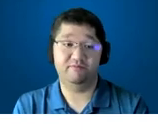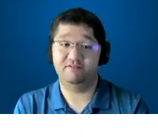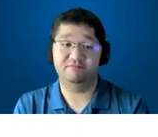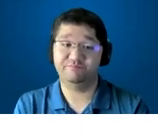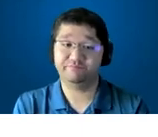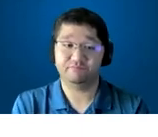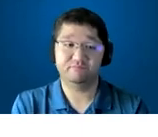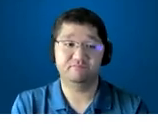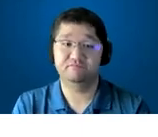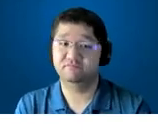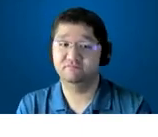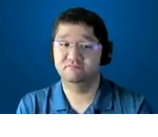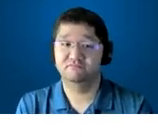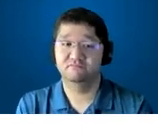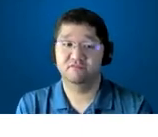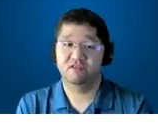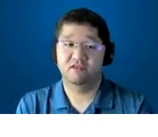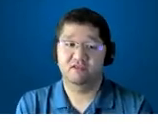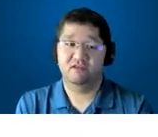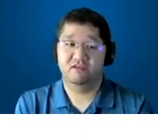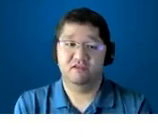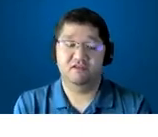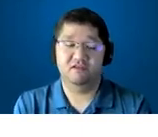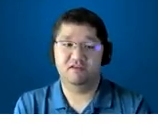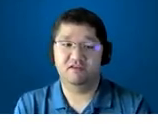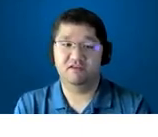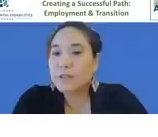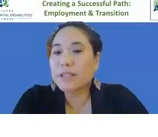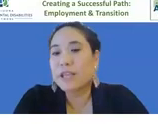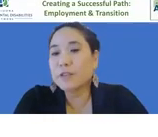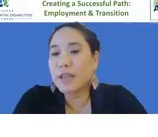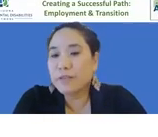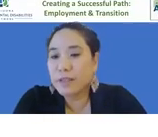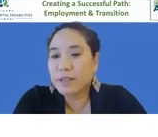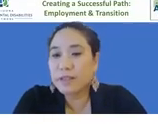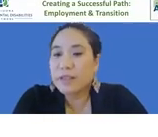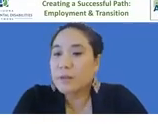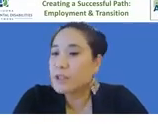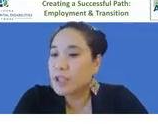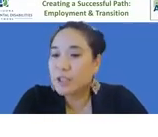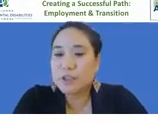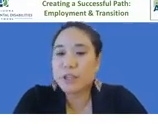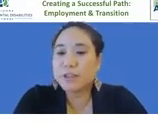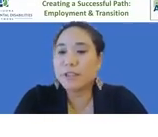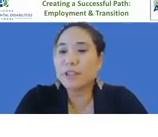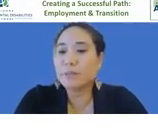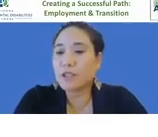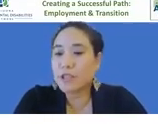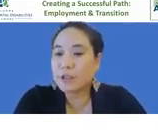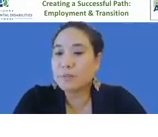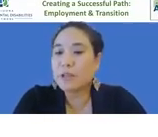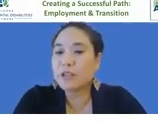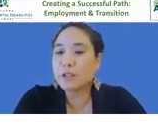can help people are saying thank you david appreciate you appreciate